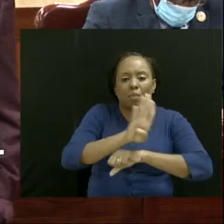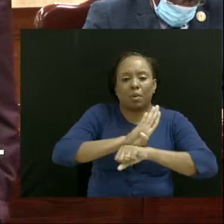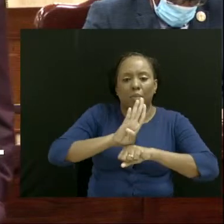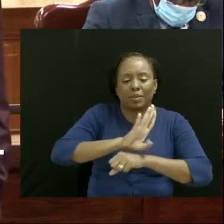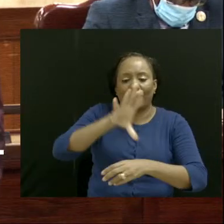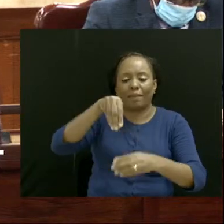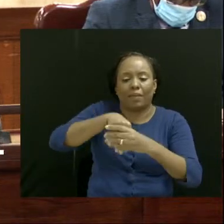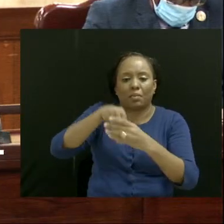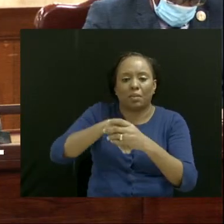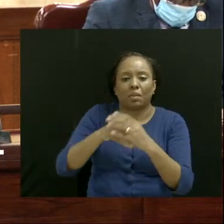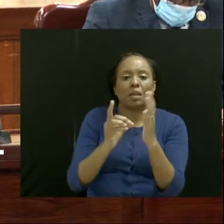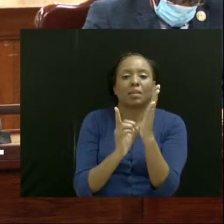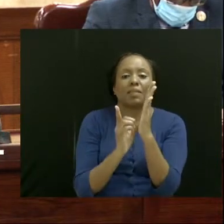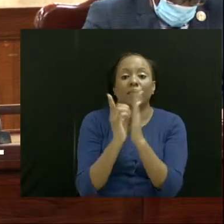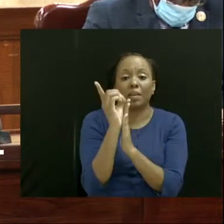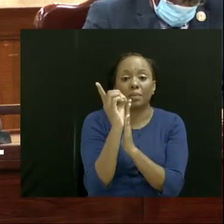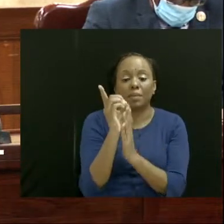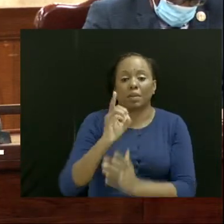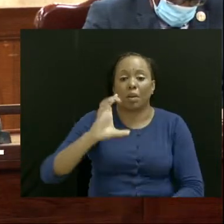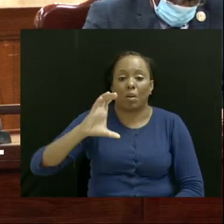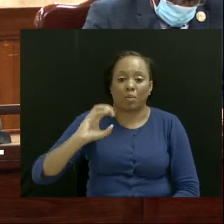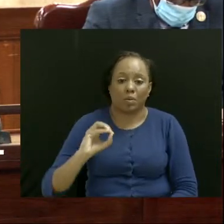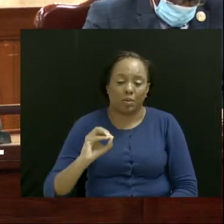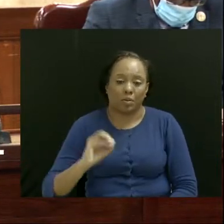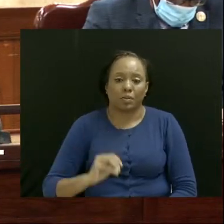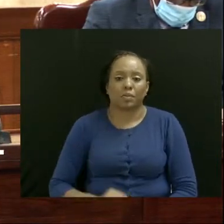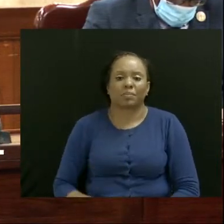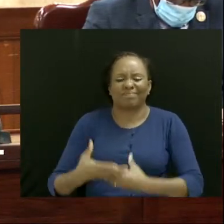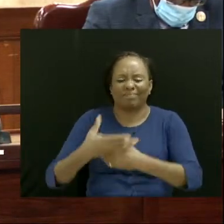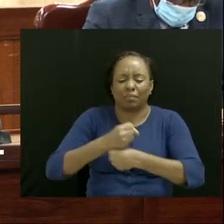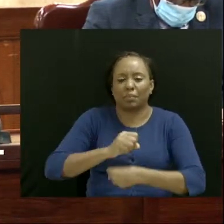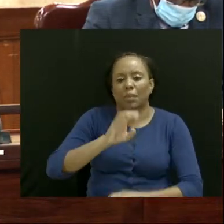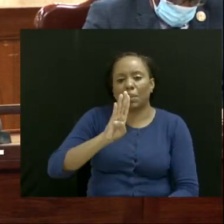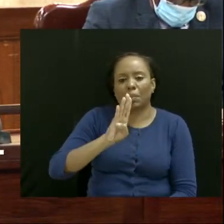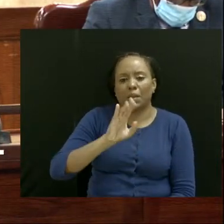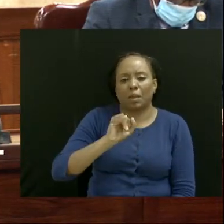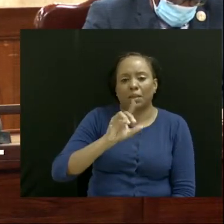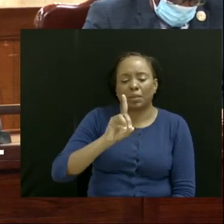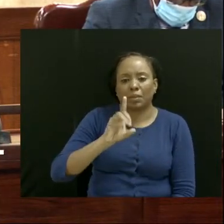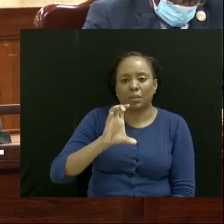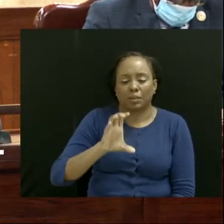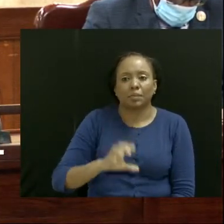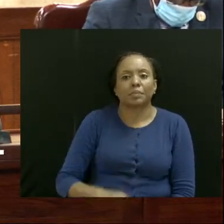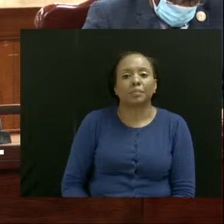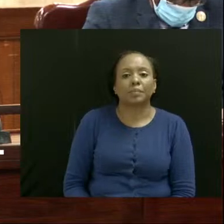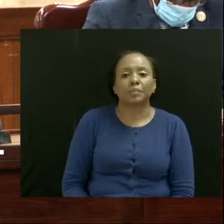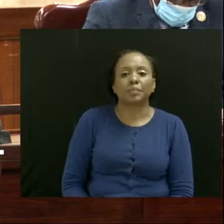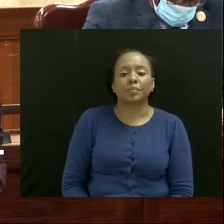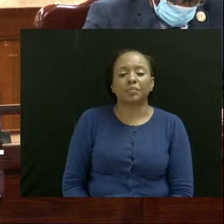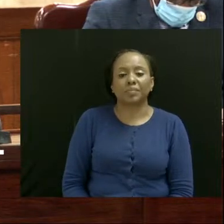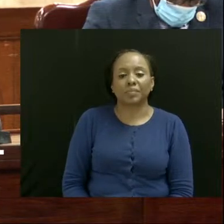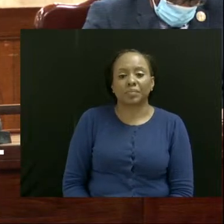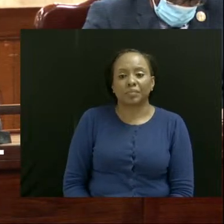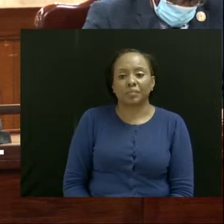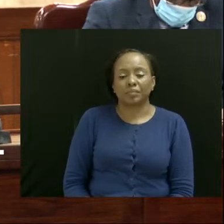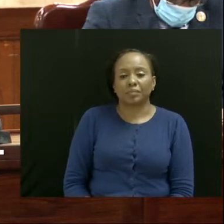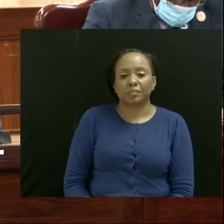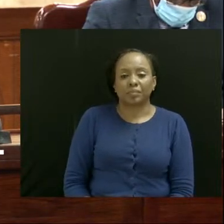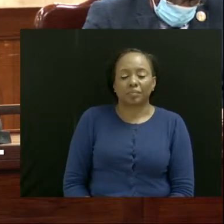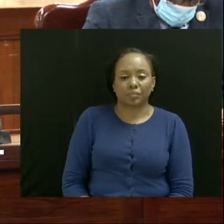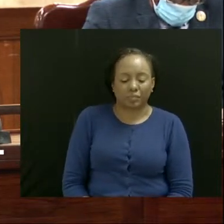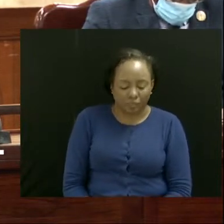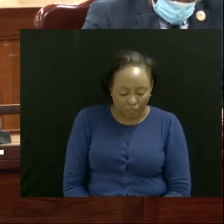estimates debates, we have heard in loud terms as to what is anticipated in the hands of